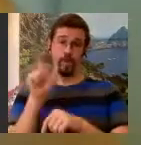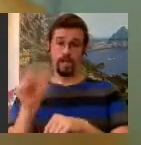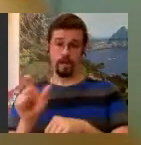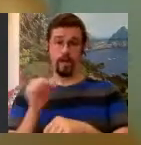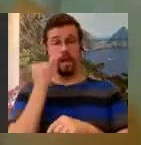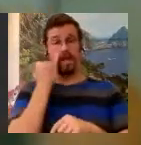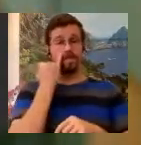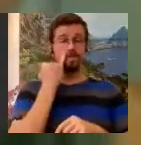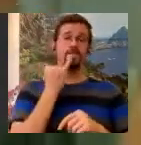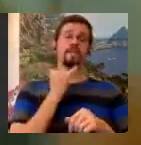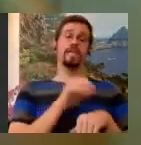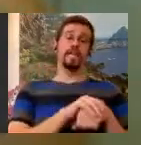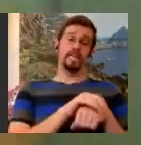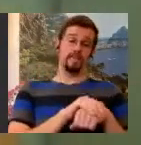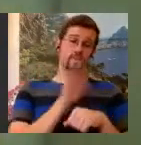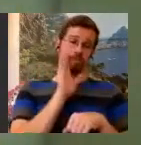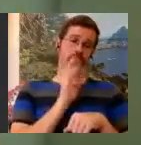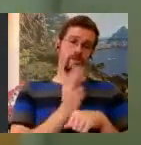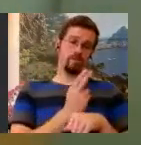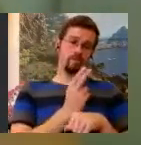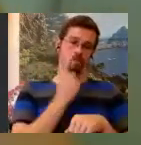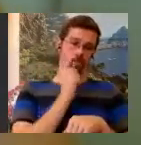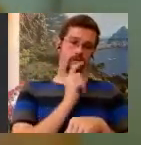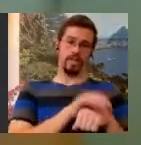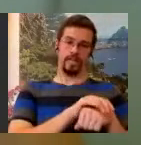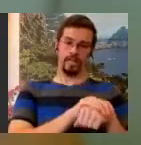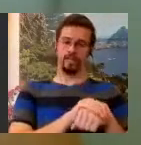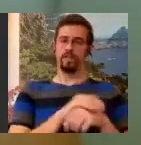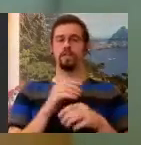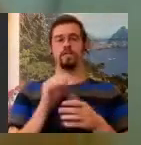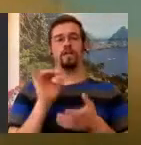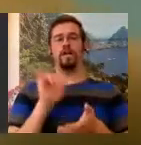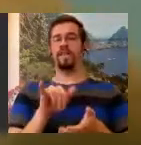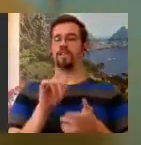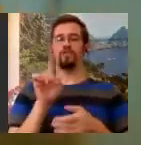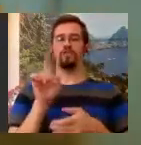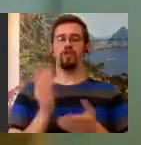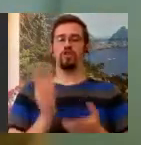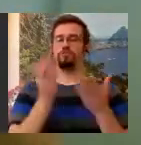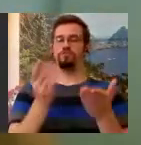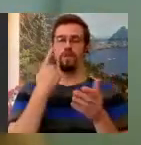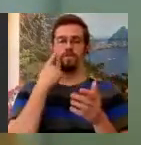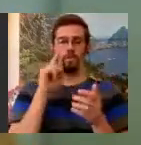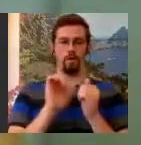this is not a limitation. It is just context sensitiveness, okay?